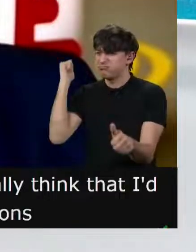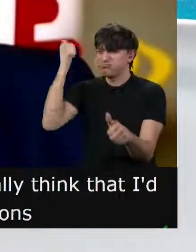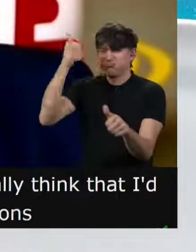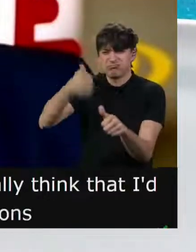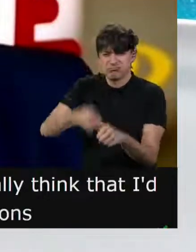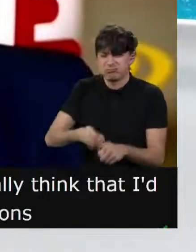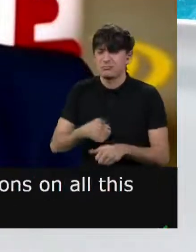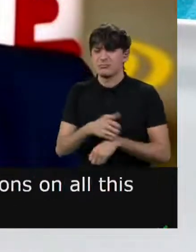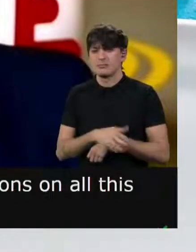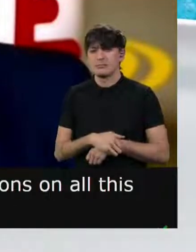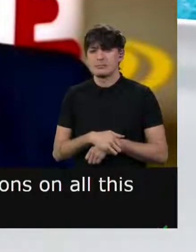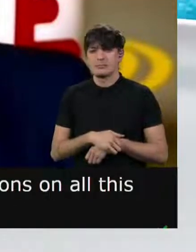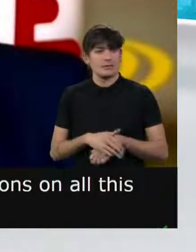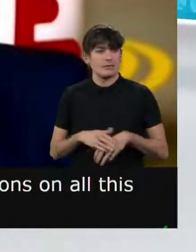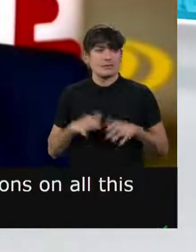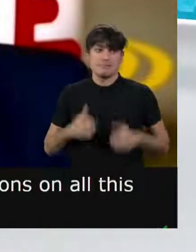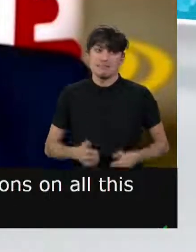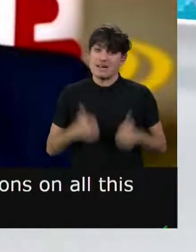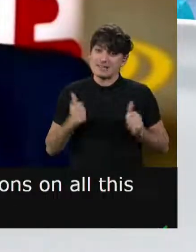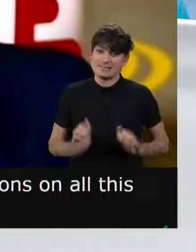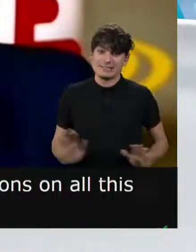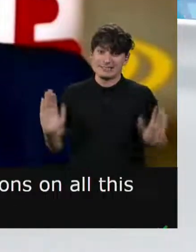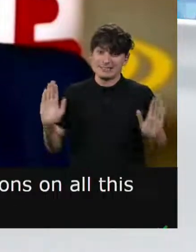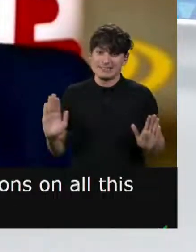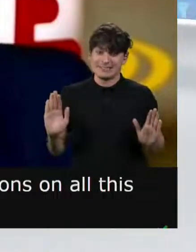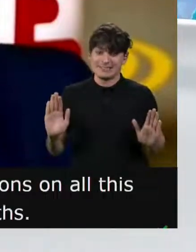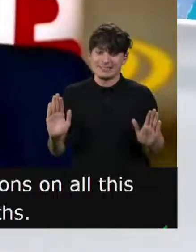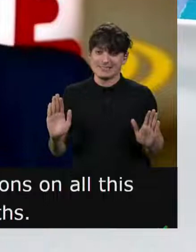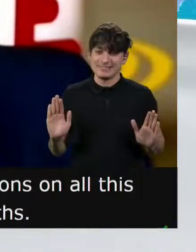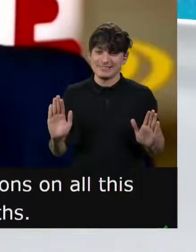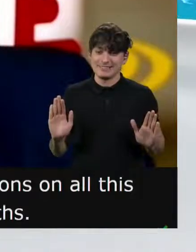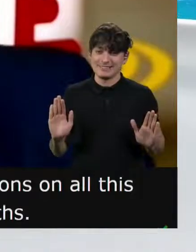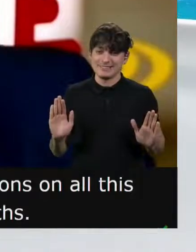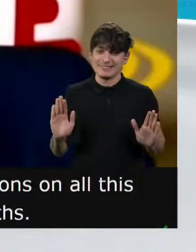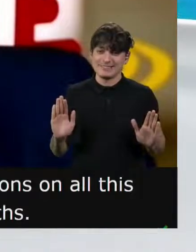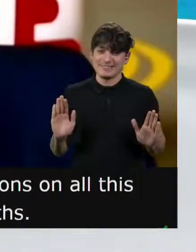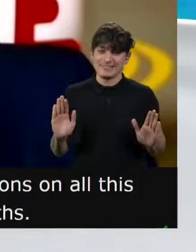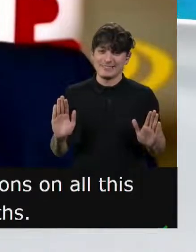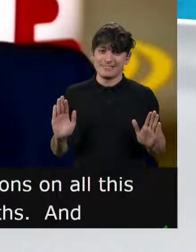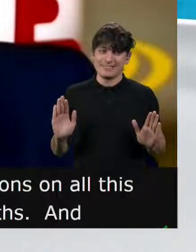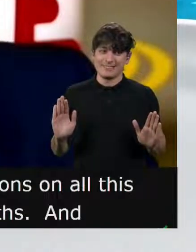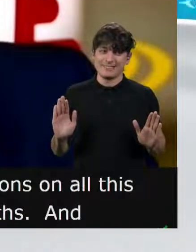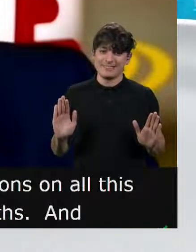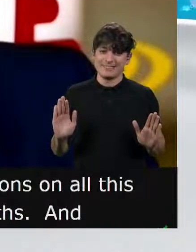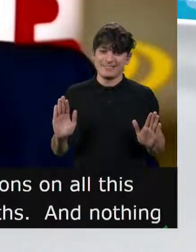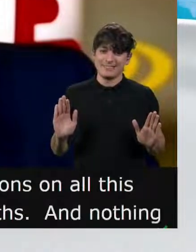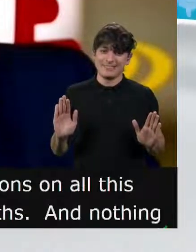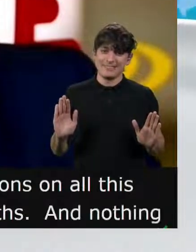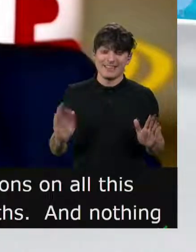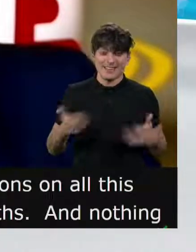the past several months. And nothing else, really.